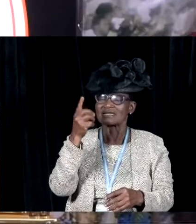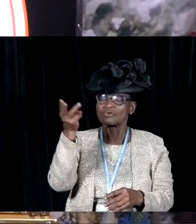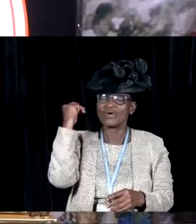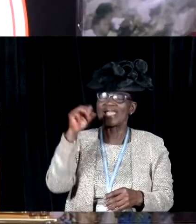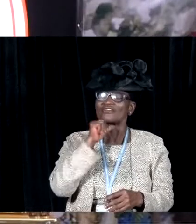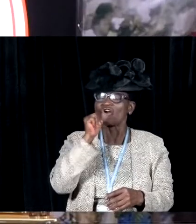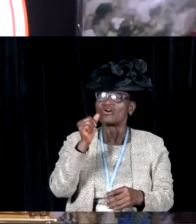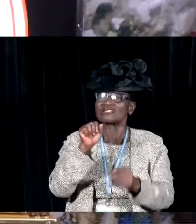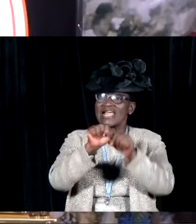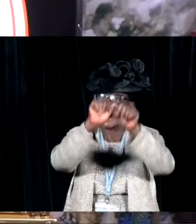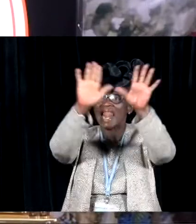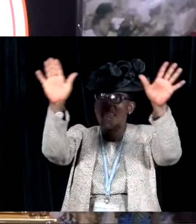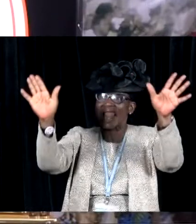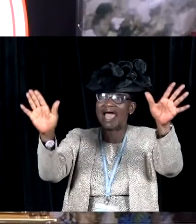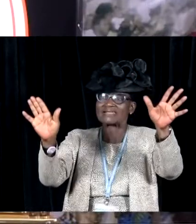enlightened.